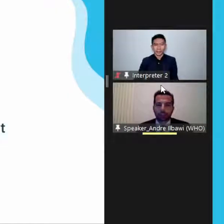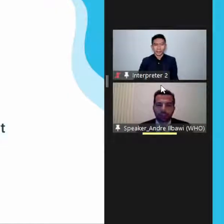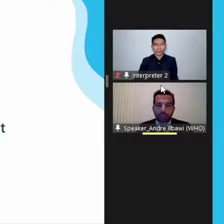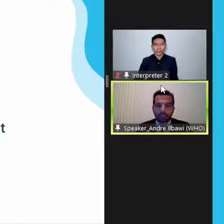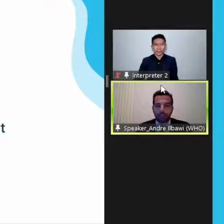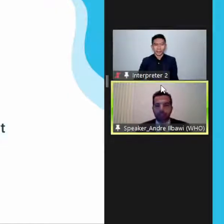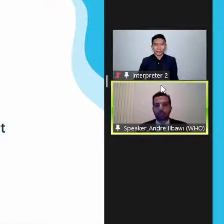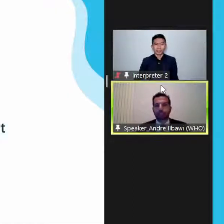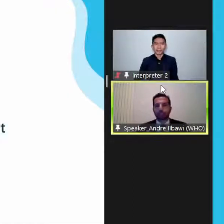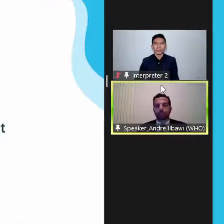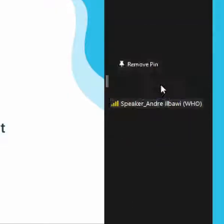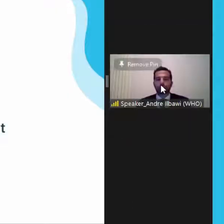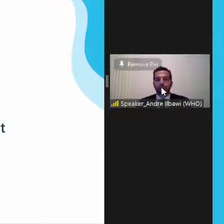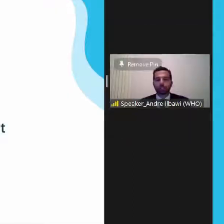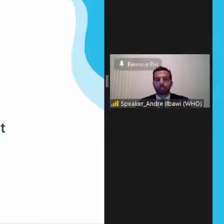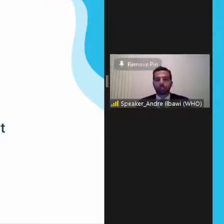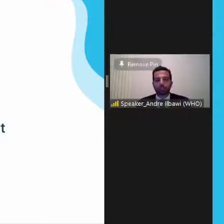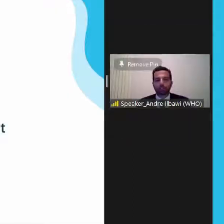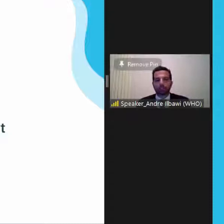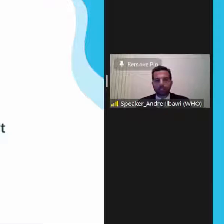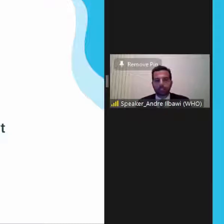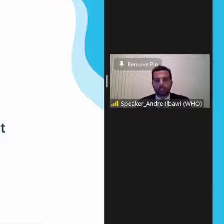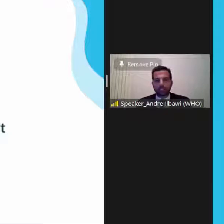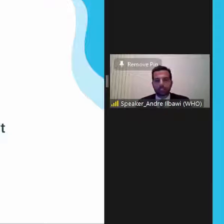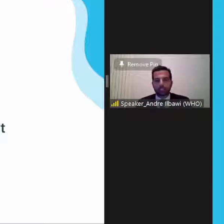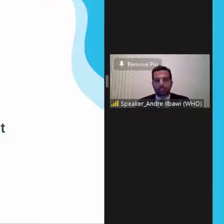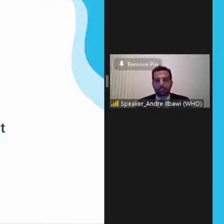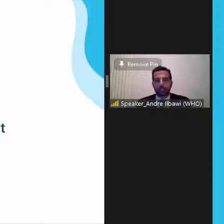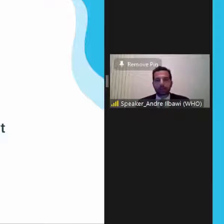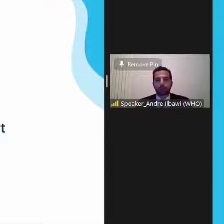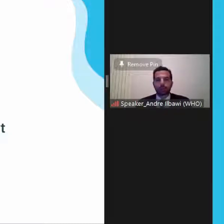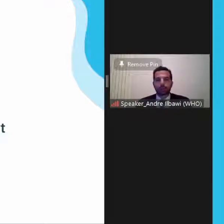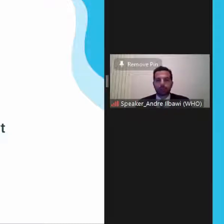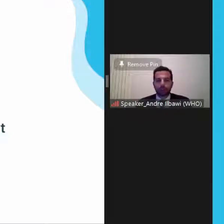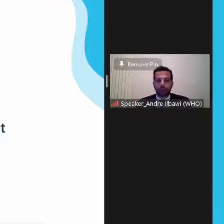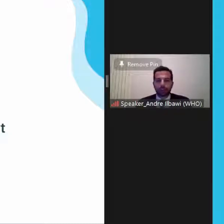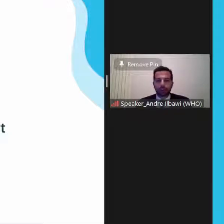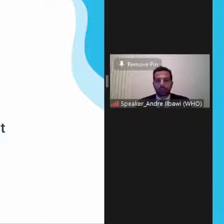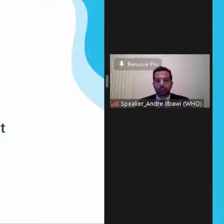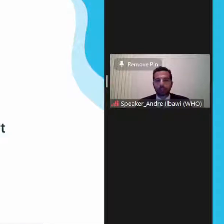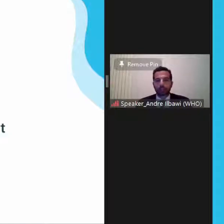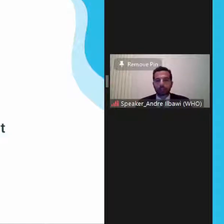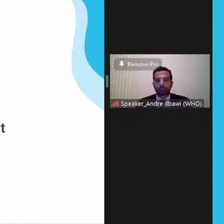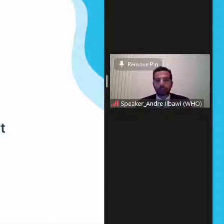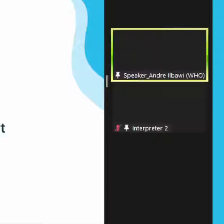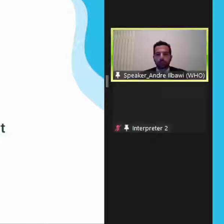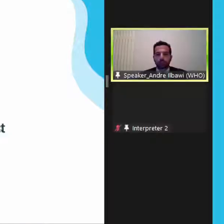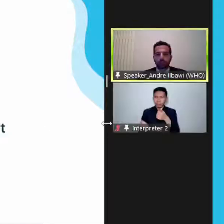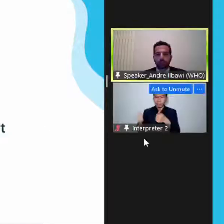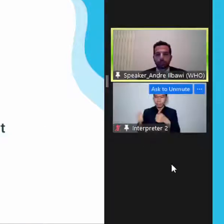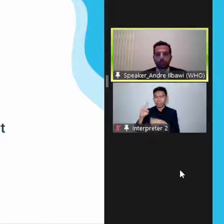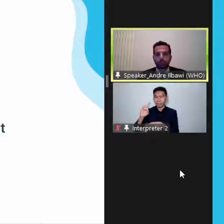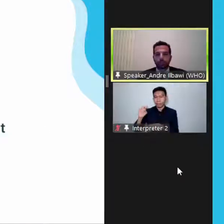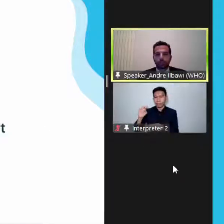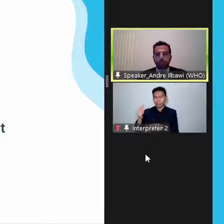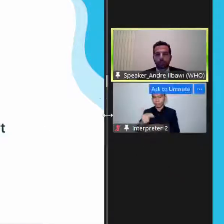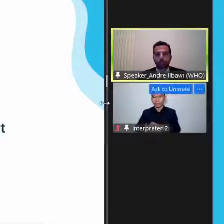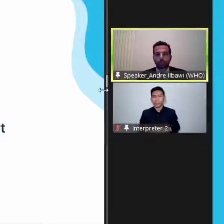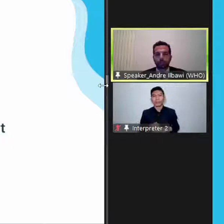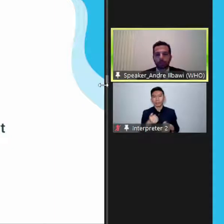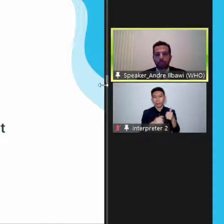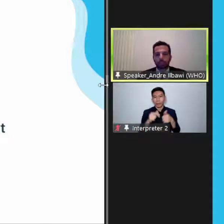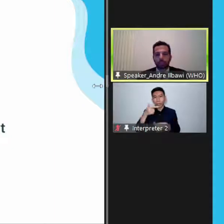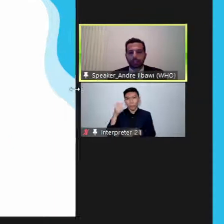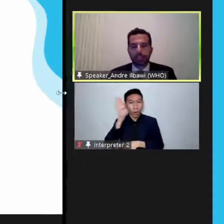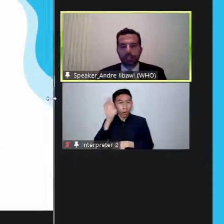Good morning, good afternoon, dear colleagues. Honorable Minister of Health, Honorable Chair, Mr. Go, Honorable